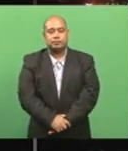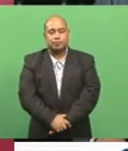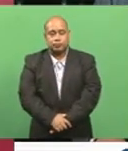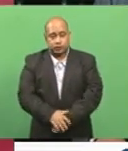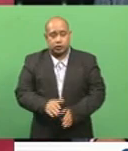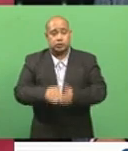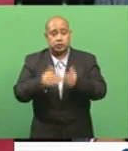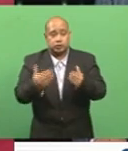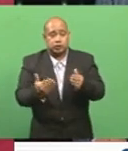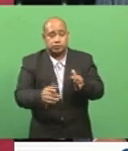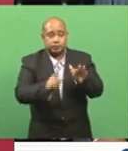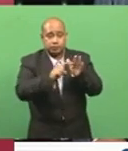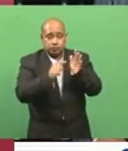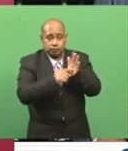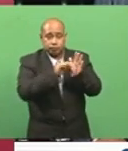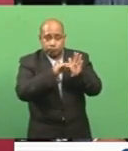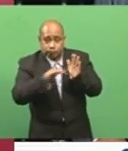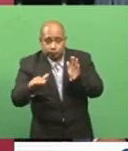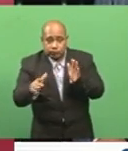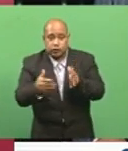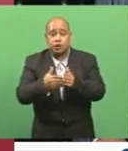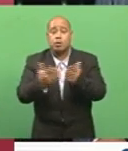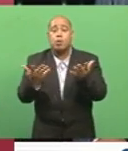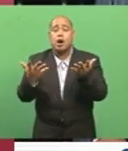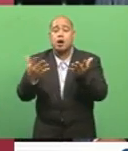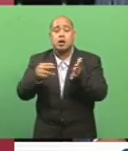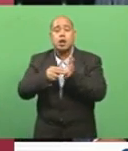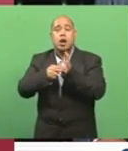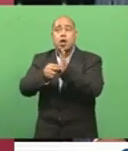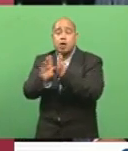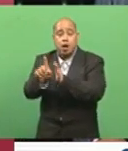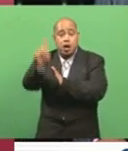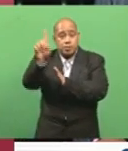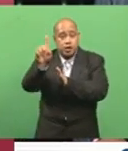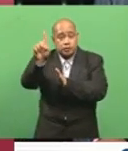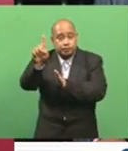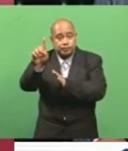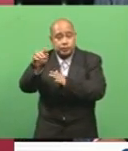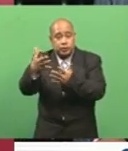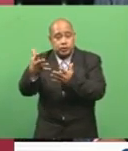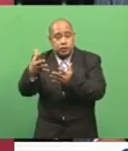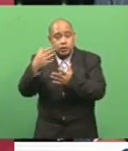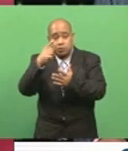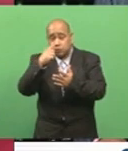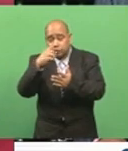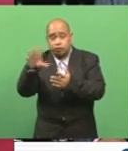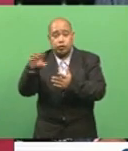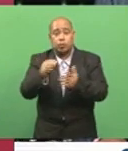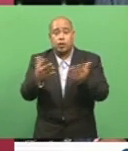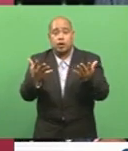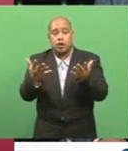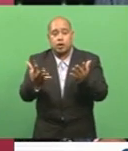joins us live now from the north. Eleanor, what steps have been taken by authorities for the people of Vunidangi?